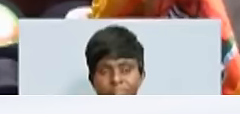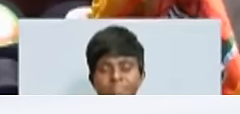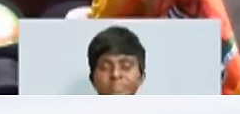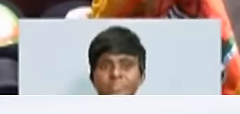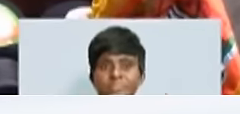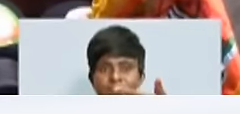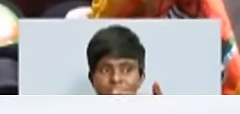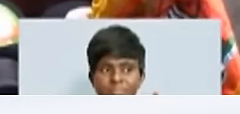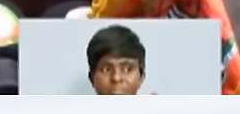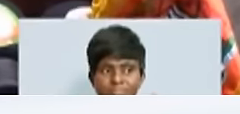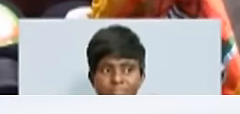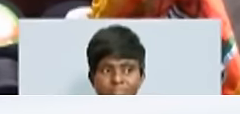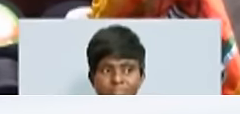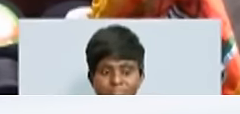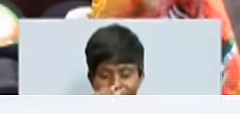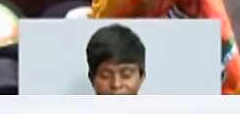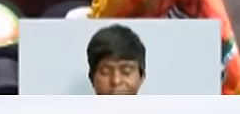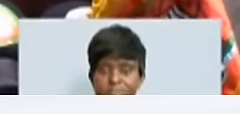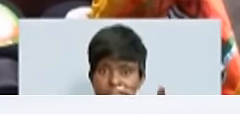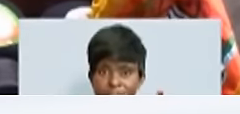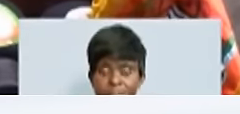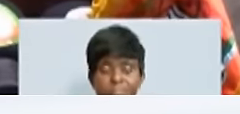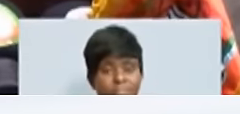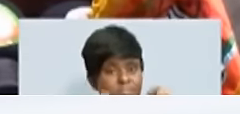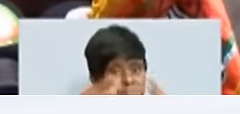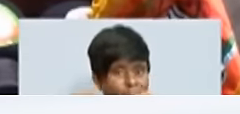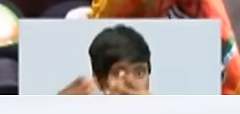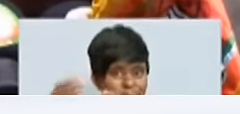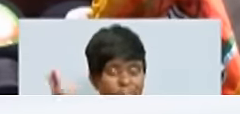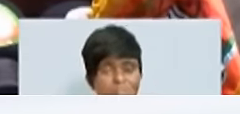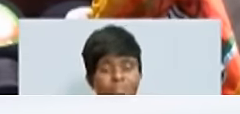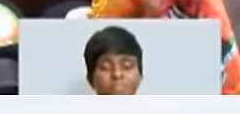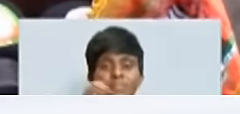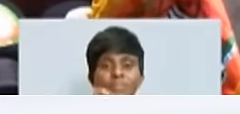39,691 title deeds, certificates of title, have been issued